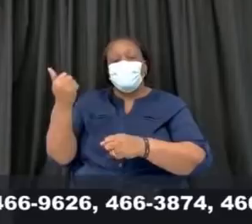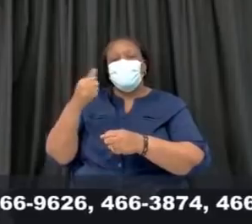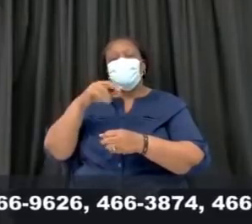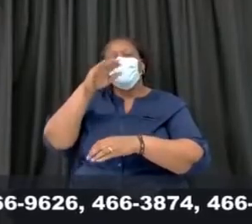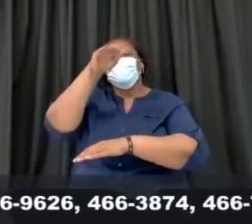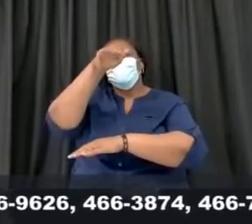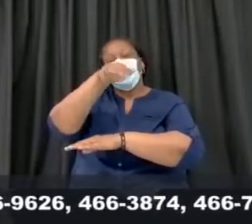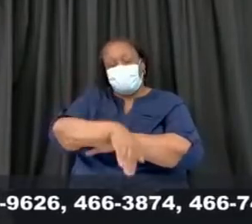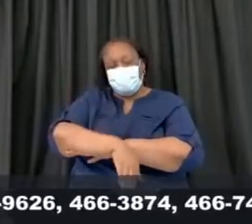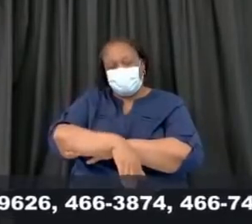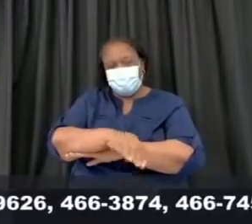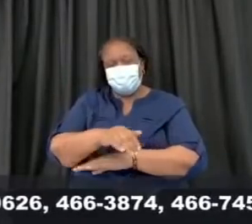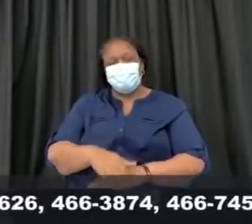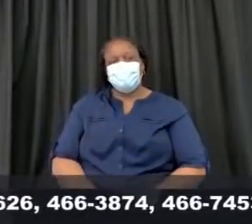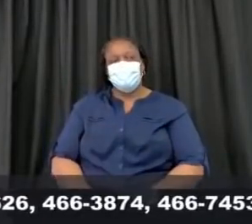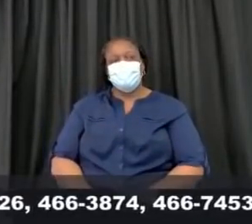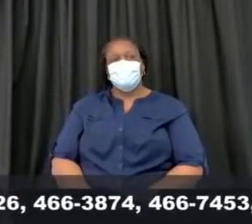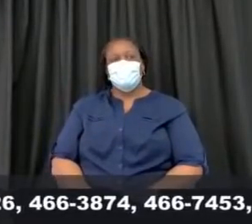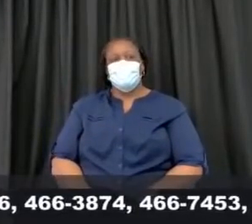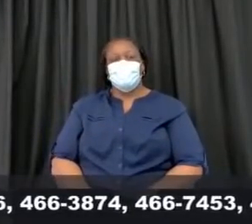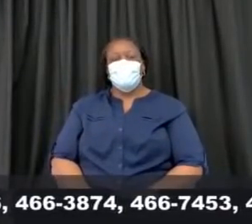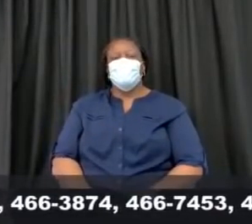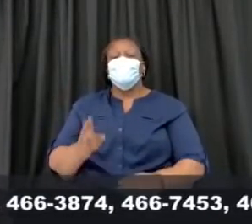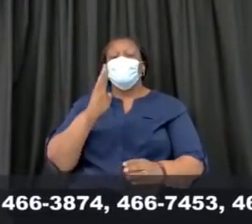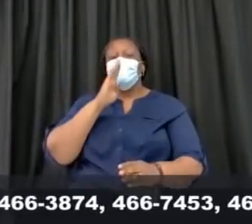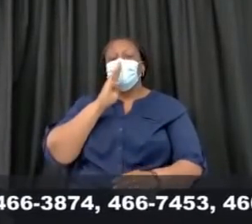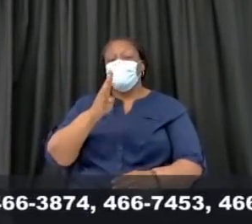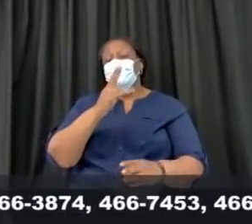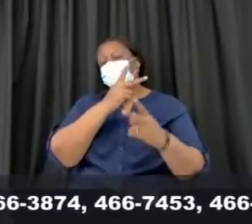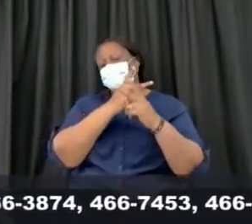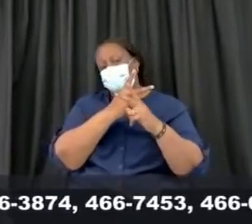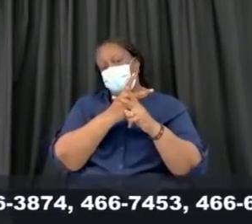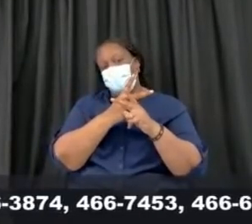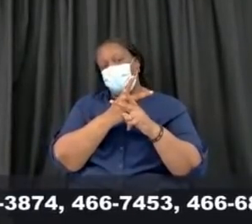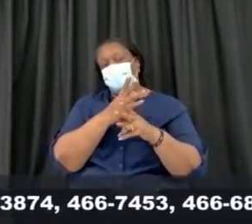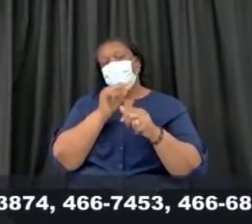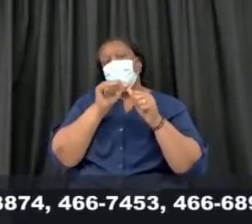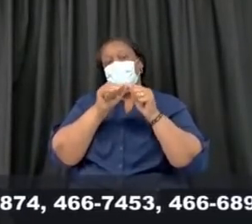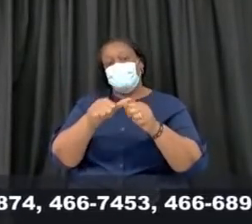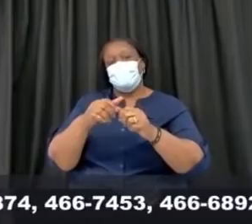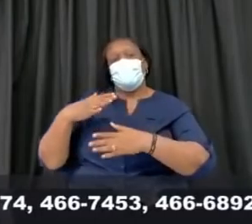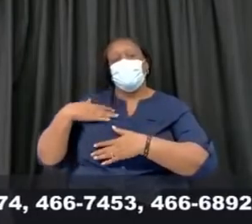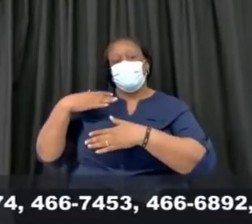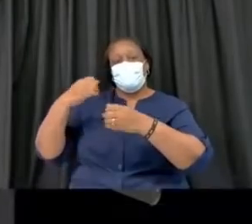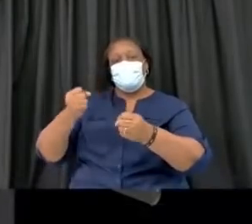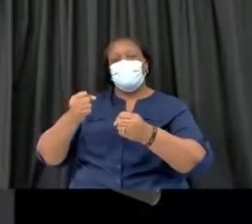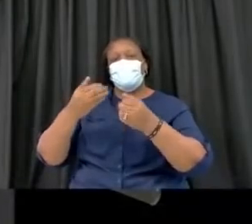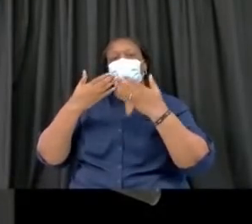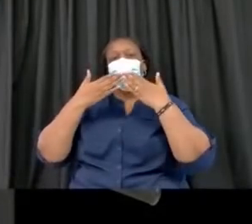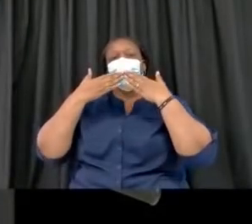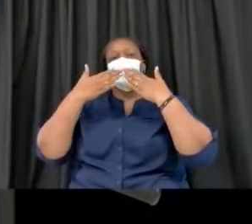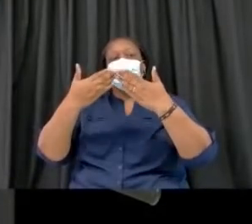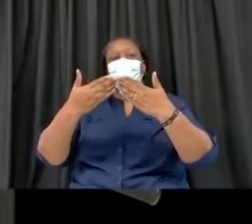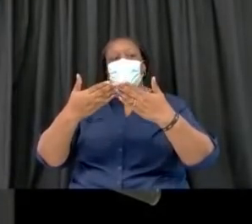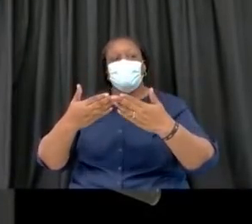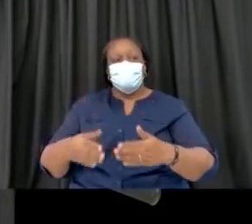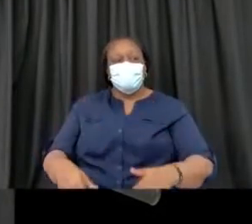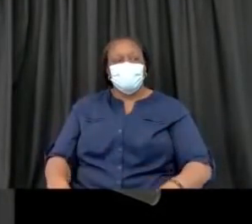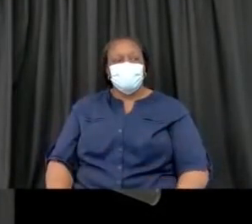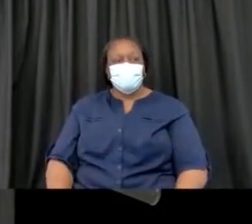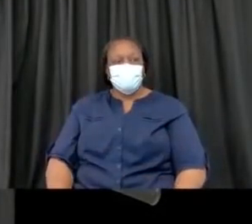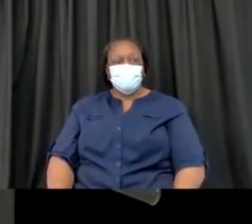manage together and be safe and healthy together. Thank you very much. I am Les Roy Williams.